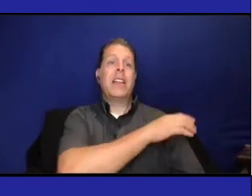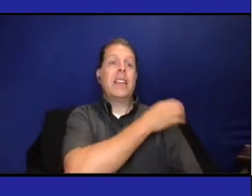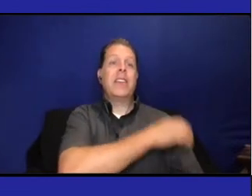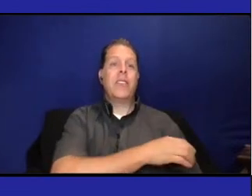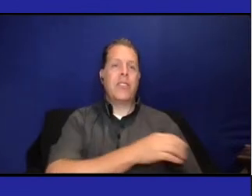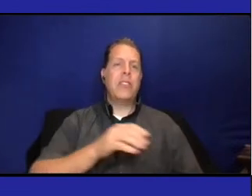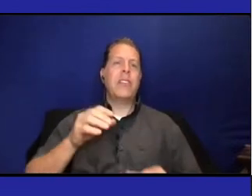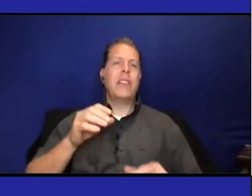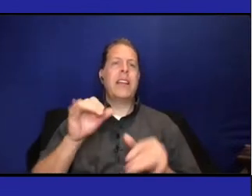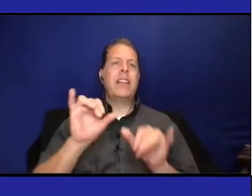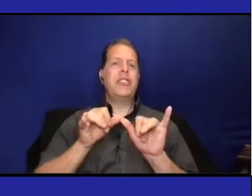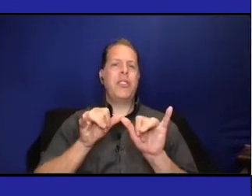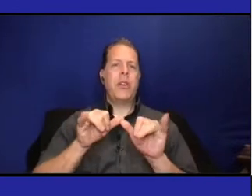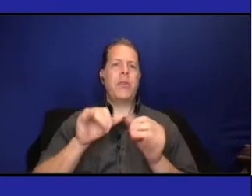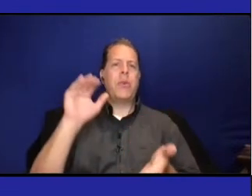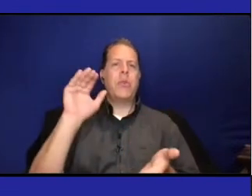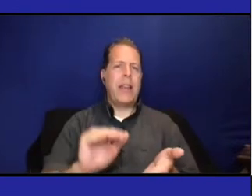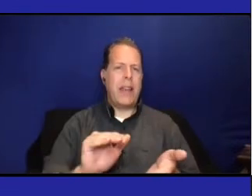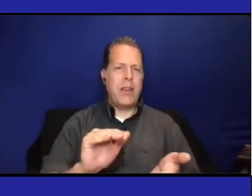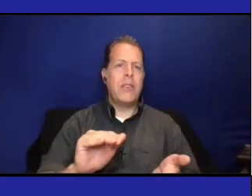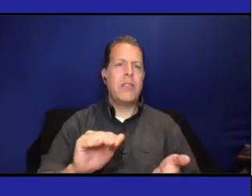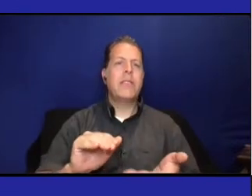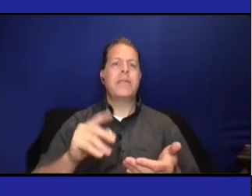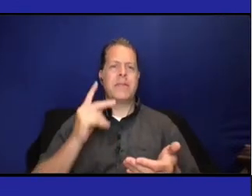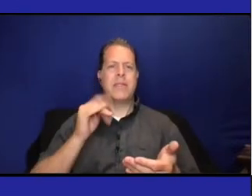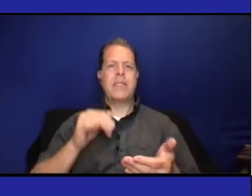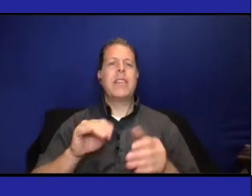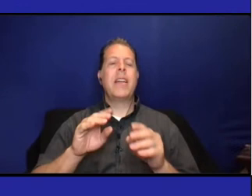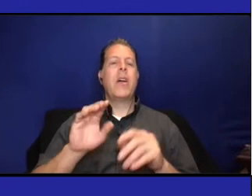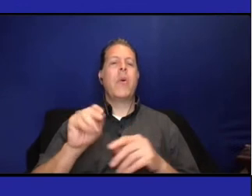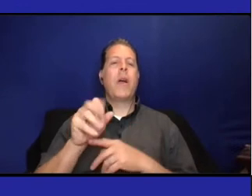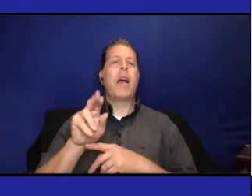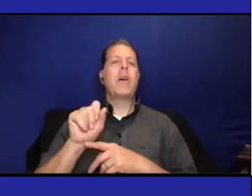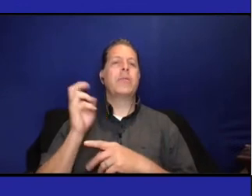spend. The warehouse transport goes up slightly.